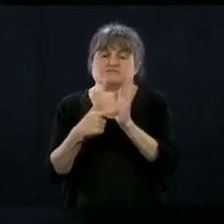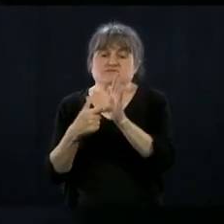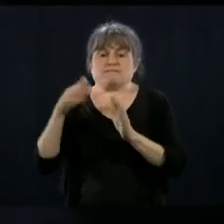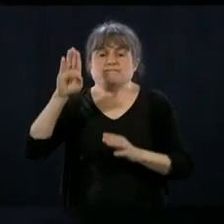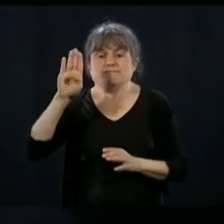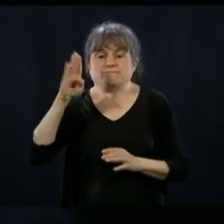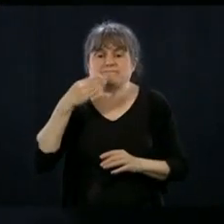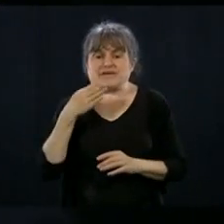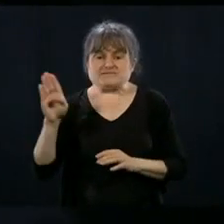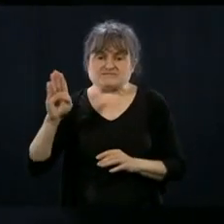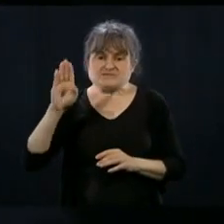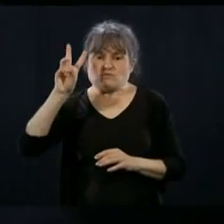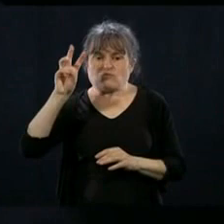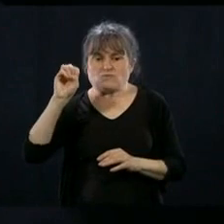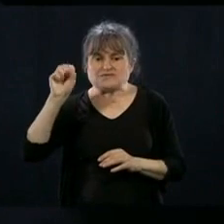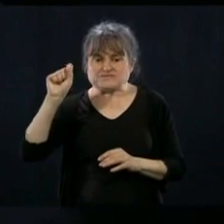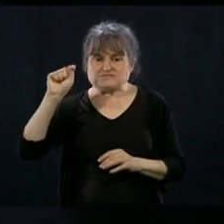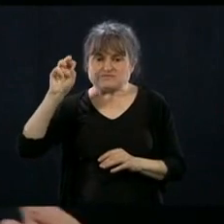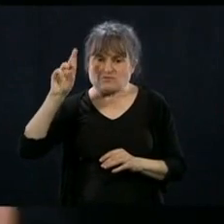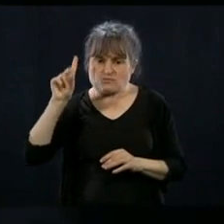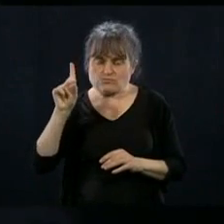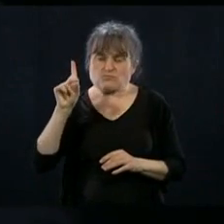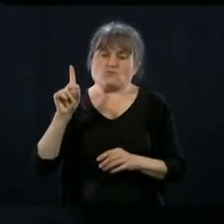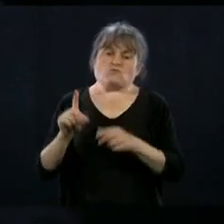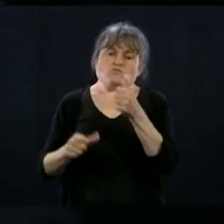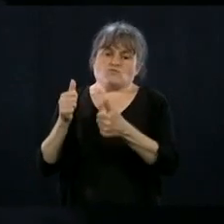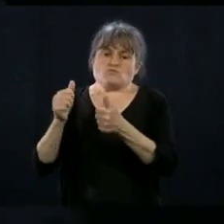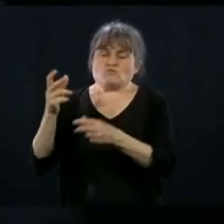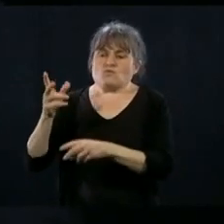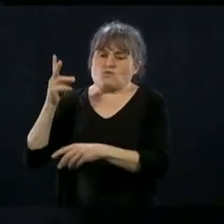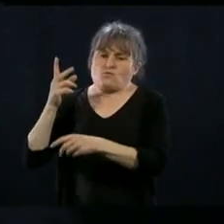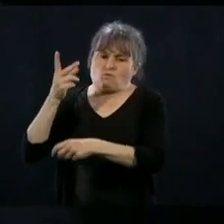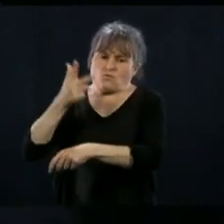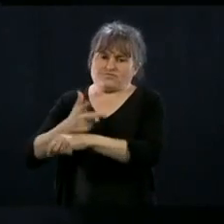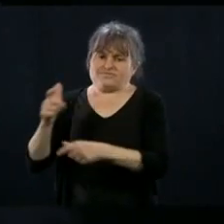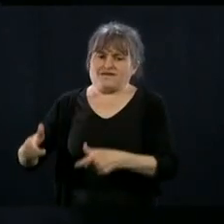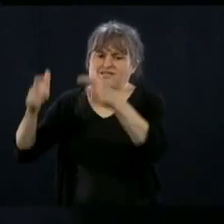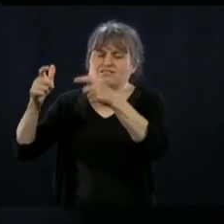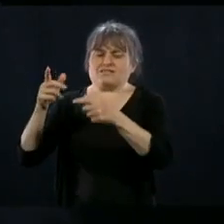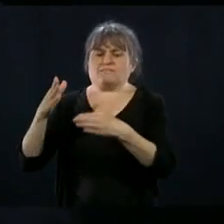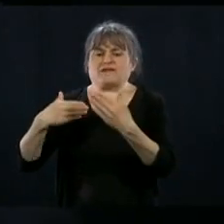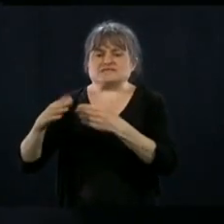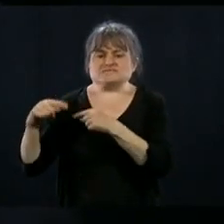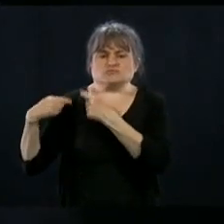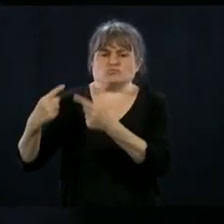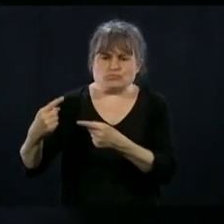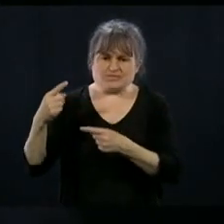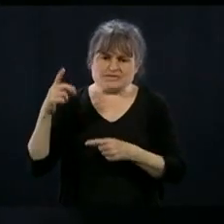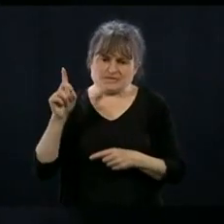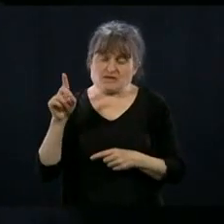like, real hotels like Best Western or Place du Puy, and we also have